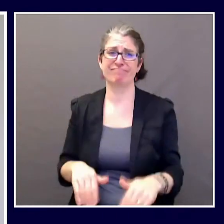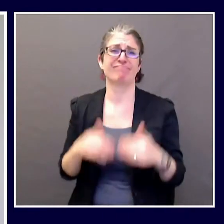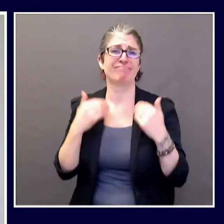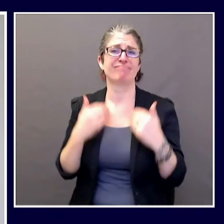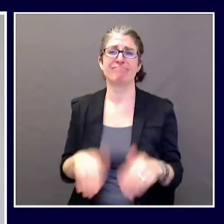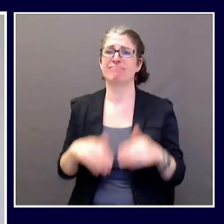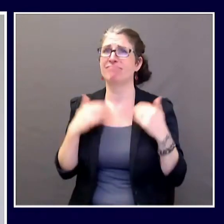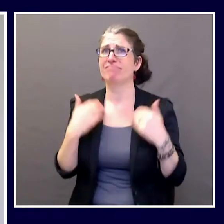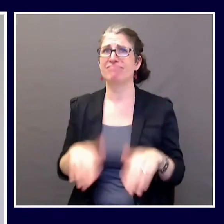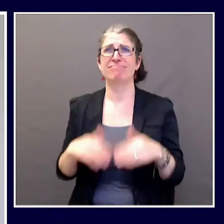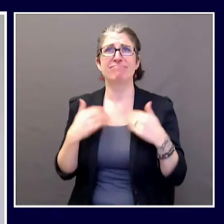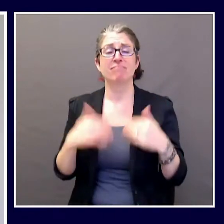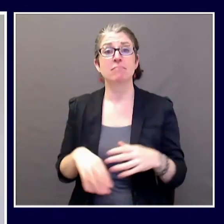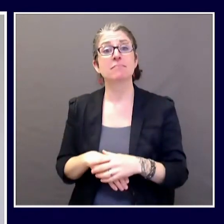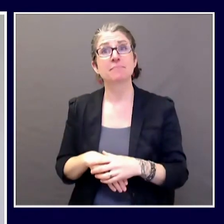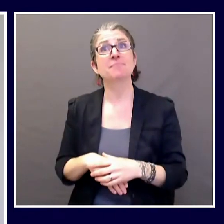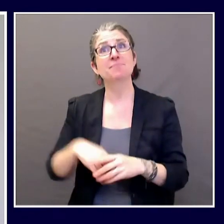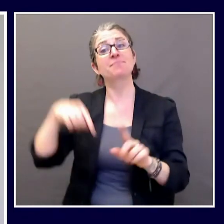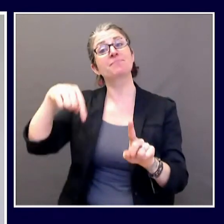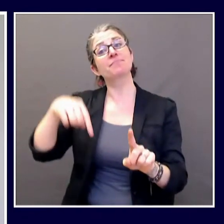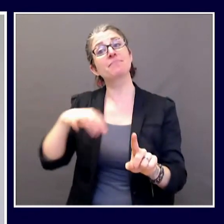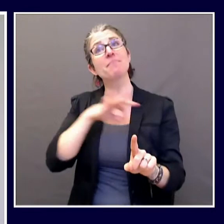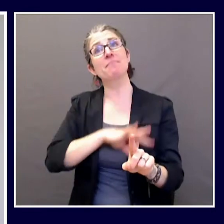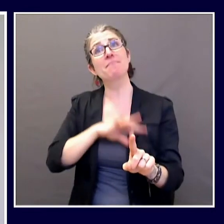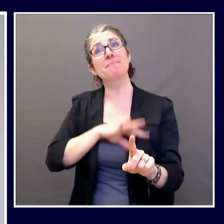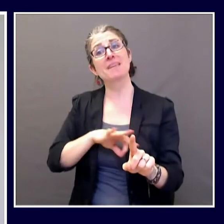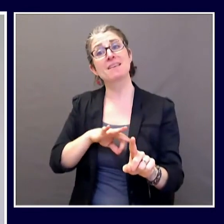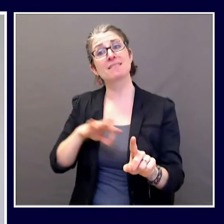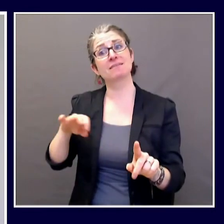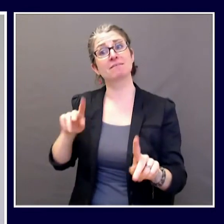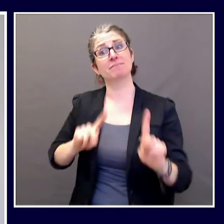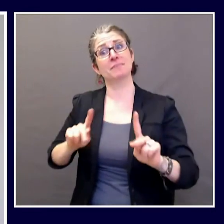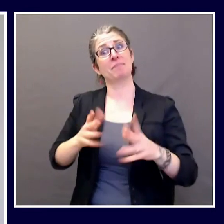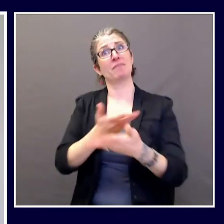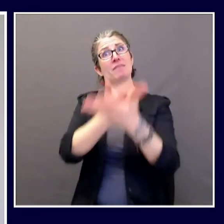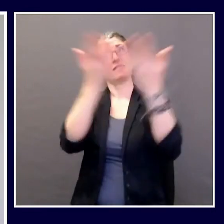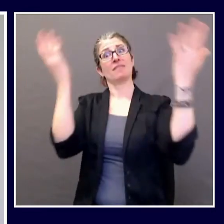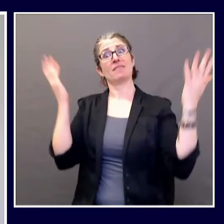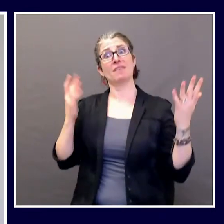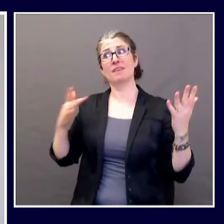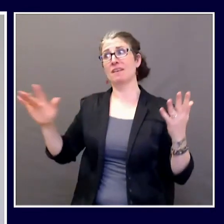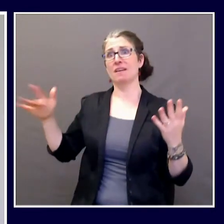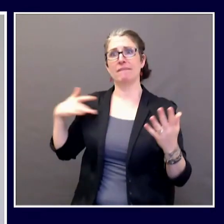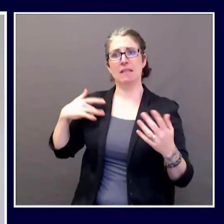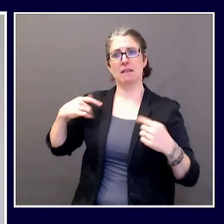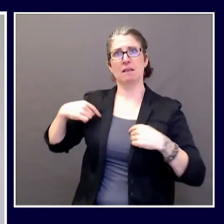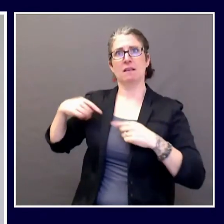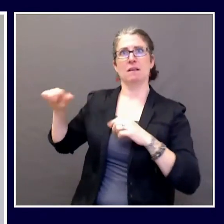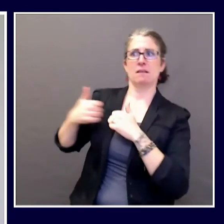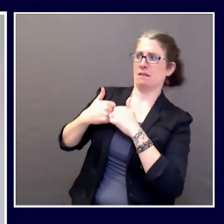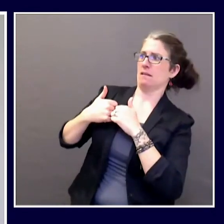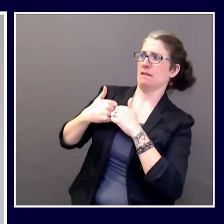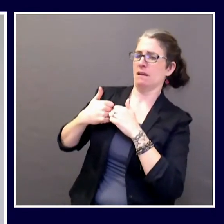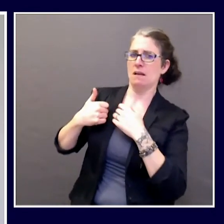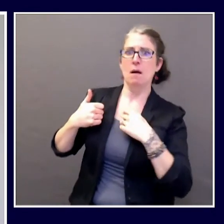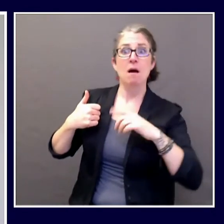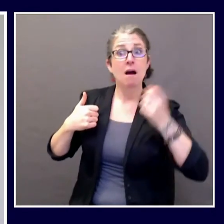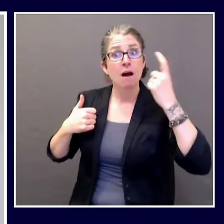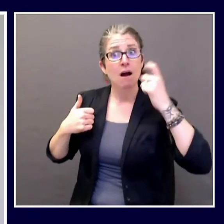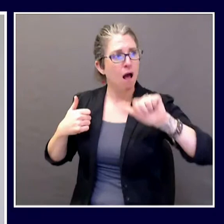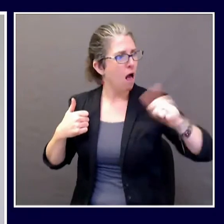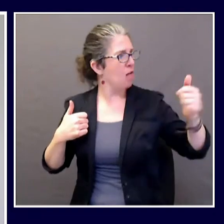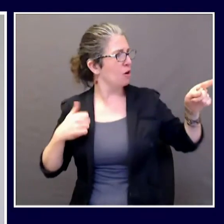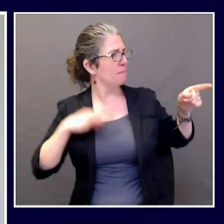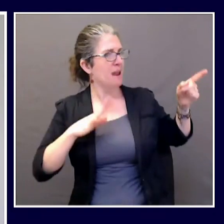hand. For every scared person, there was someone who was willing to console them. And for every group out